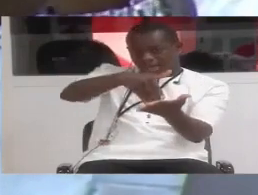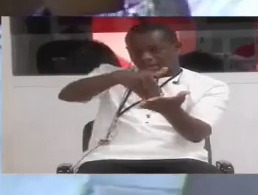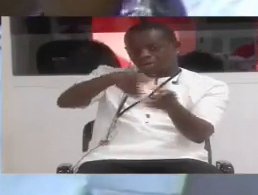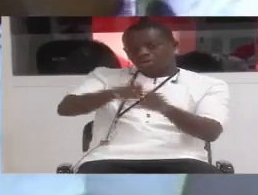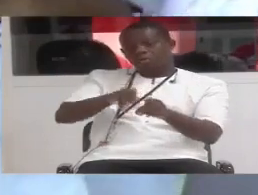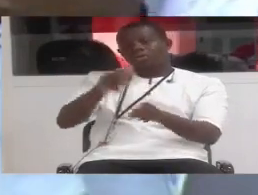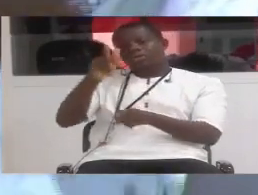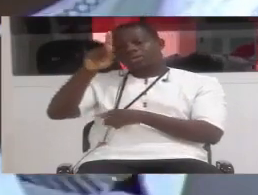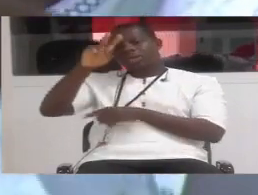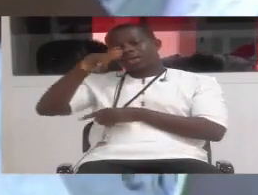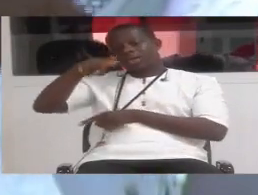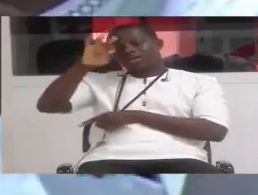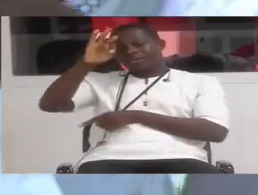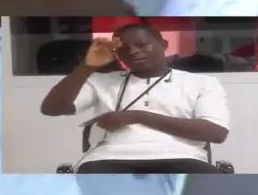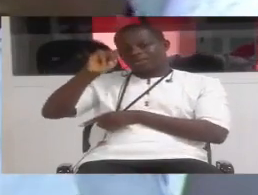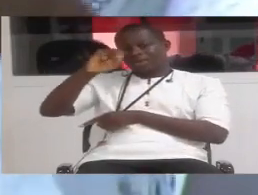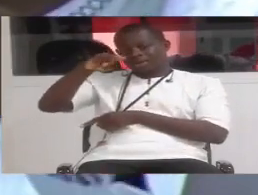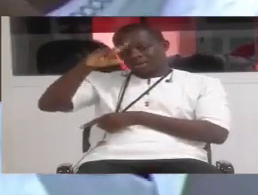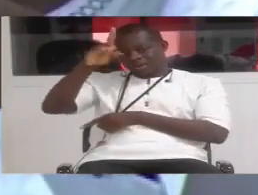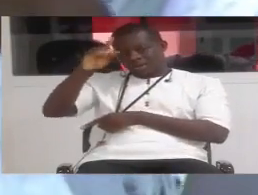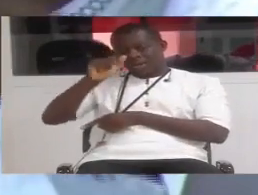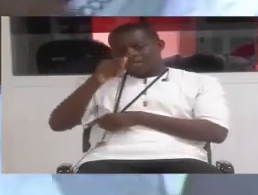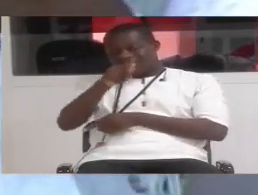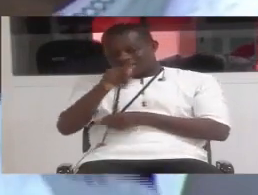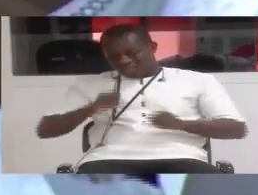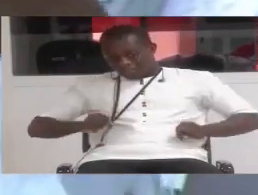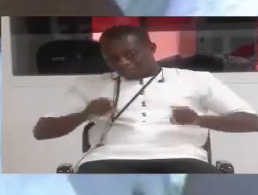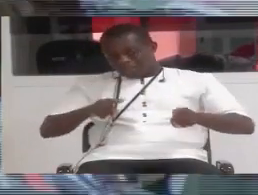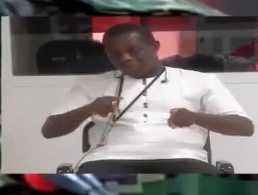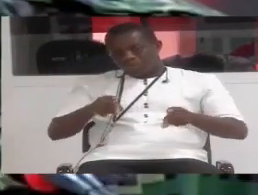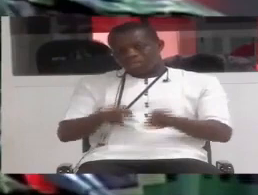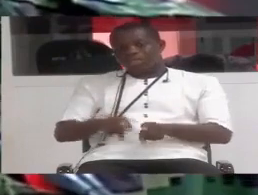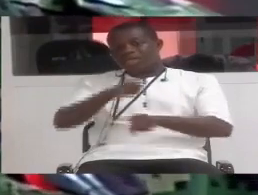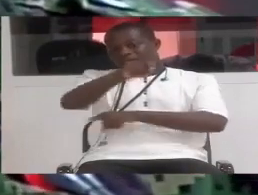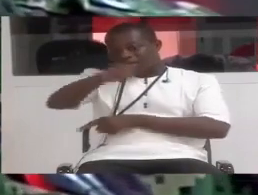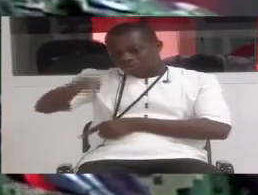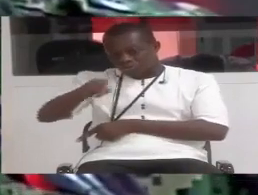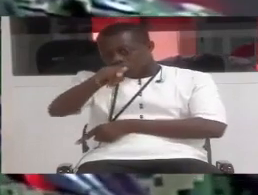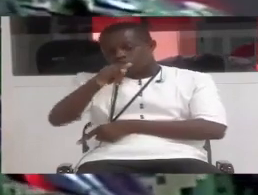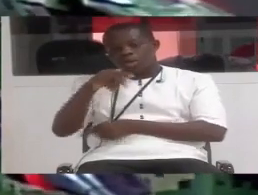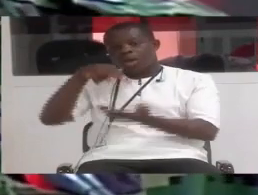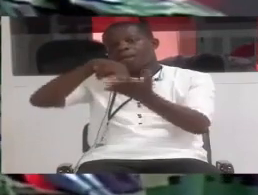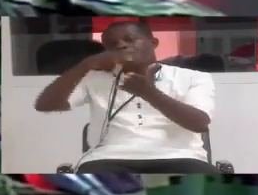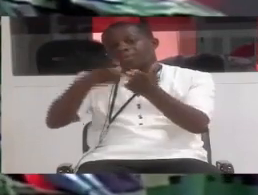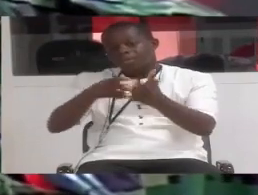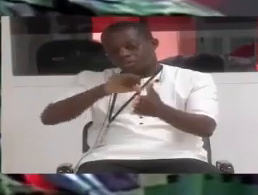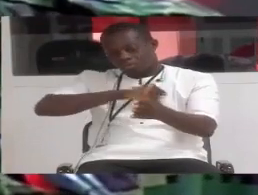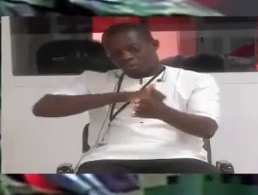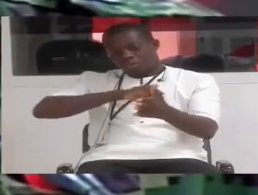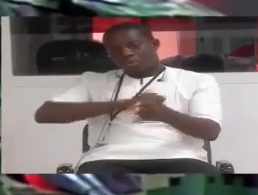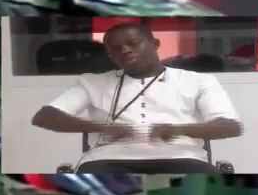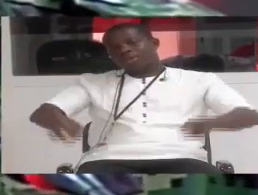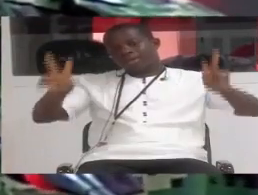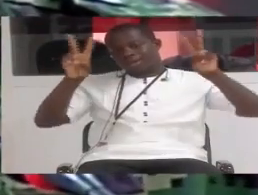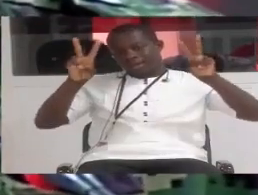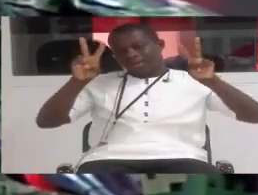Kamfenda, that's where But this particular garden you referring to also belongs to Yaya Jammeh. way ndax nako bi nga wax ni tamit